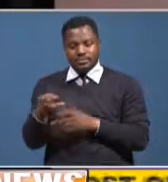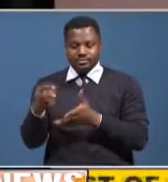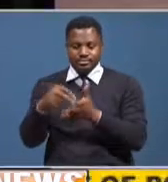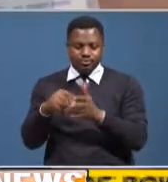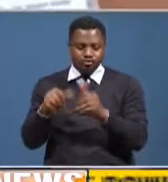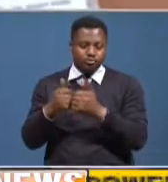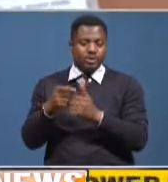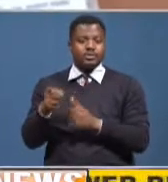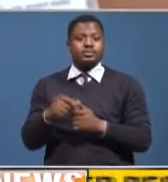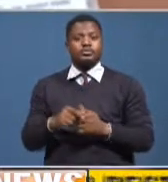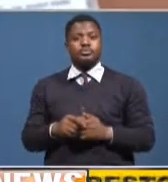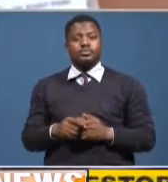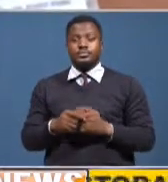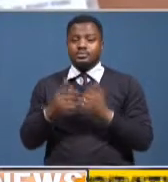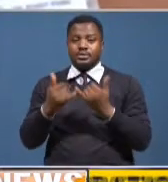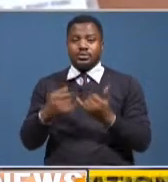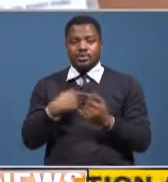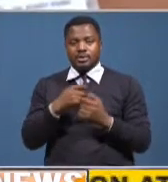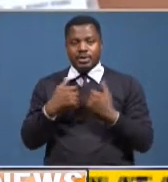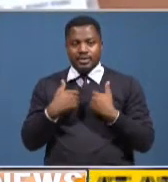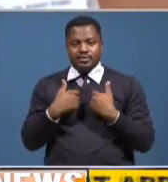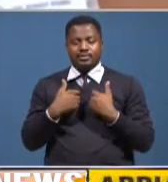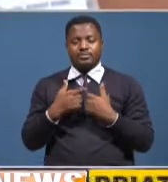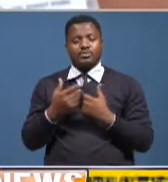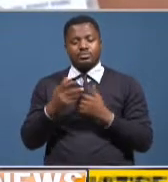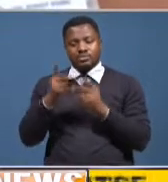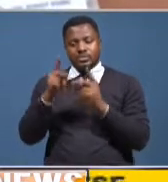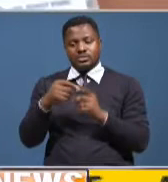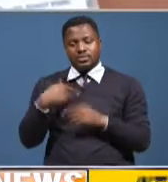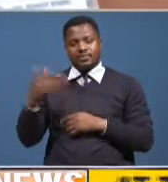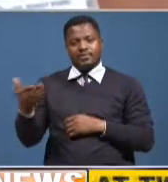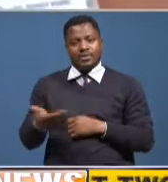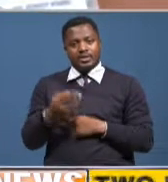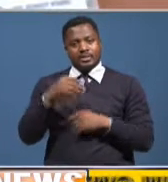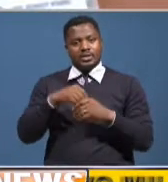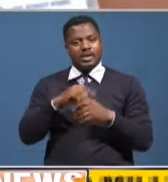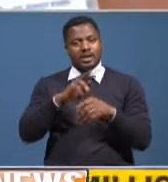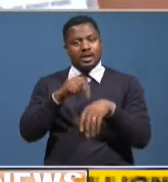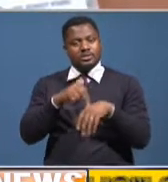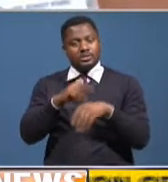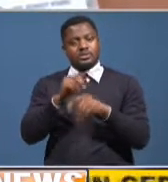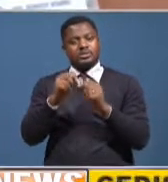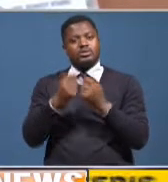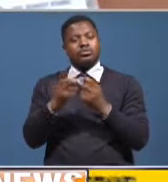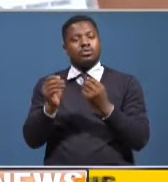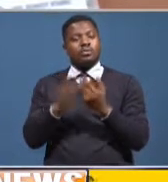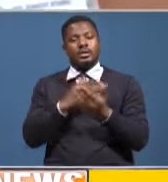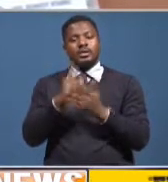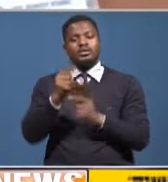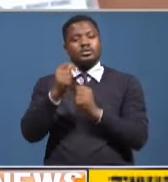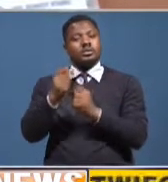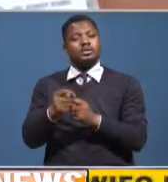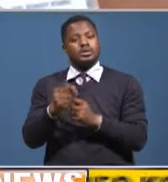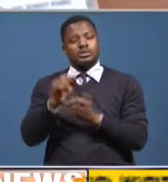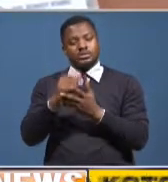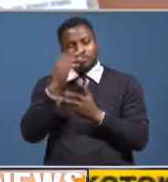this challenge. Now you must have a godfather to be invited into the national team, no matter how talented you are.